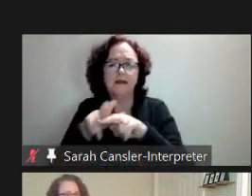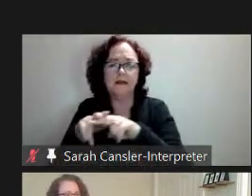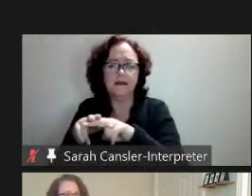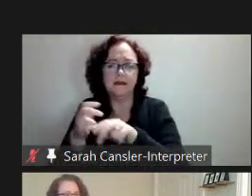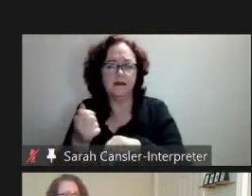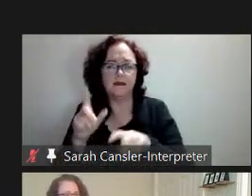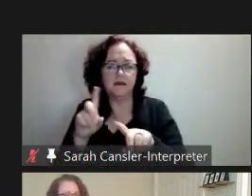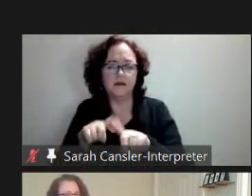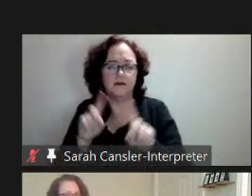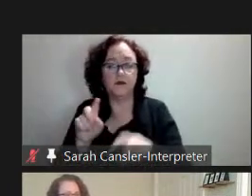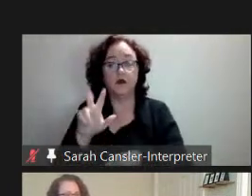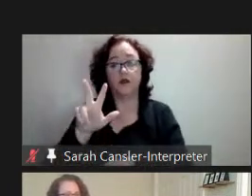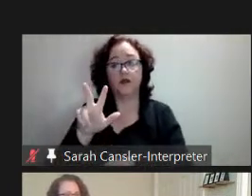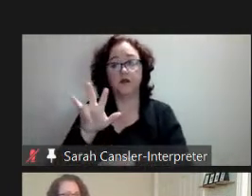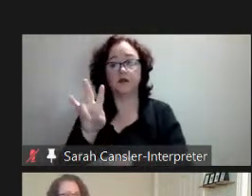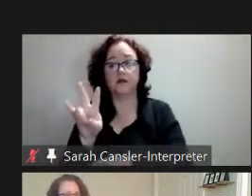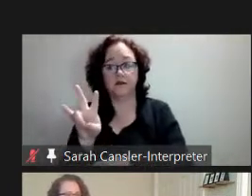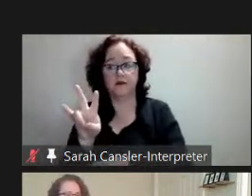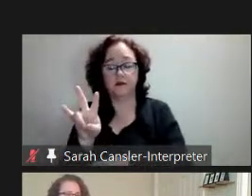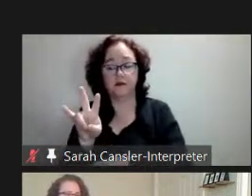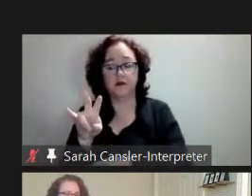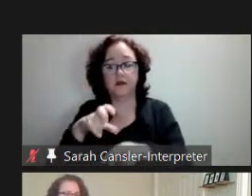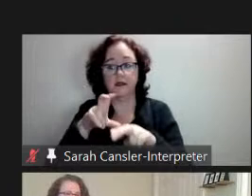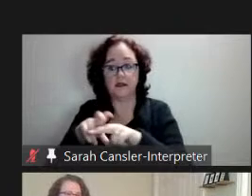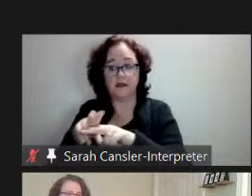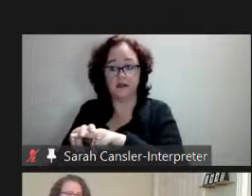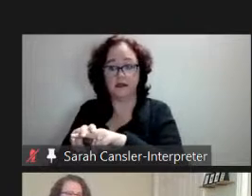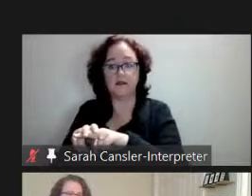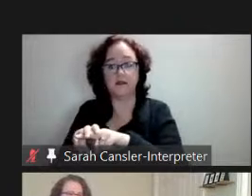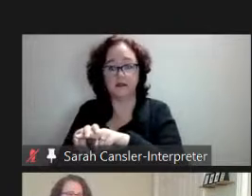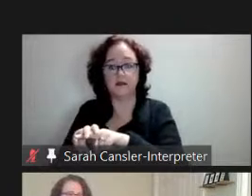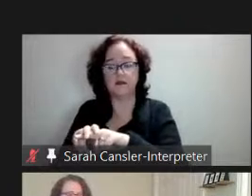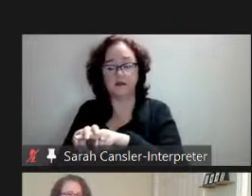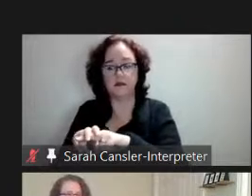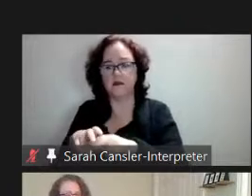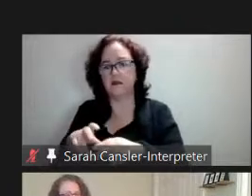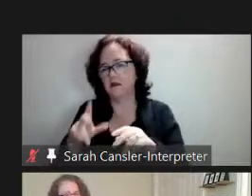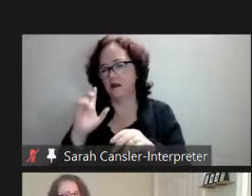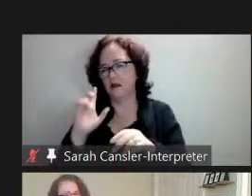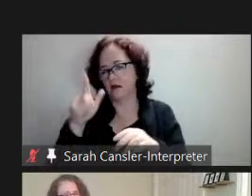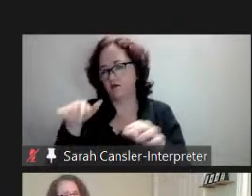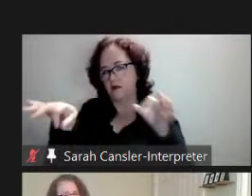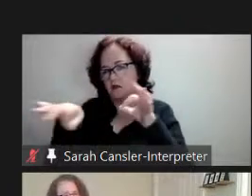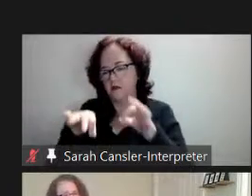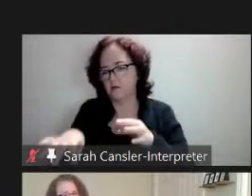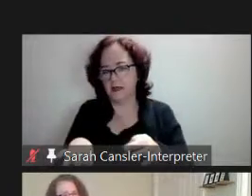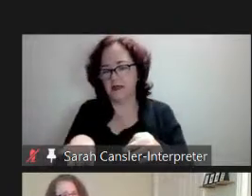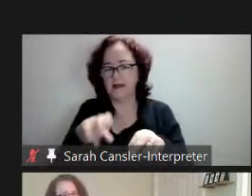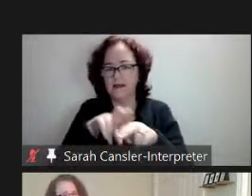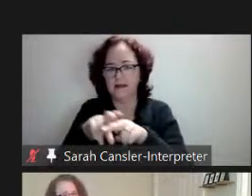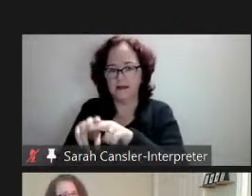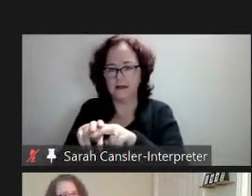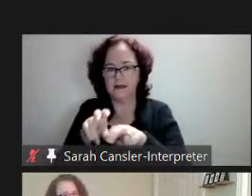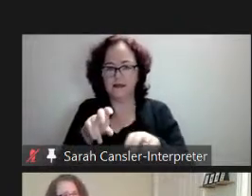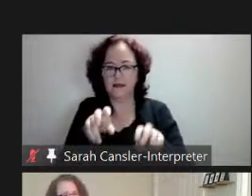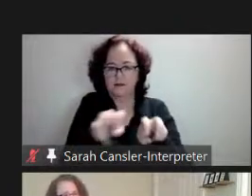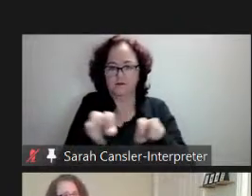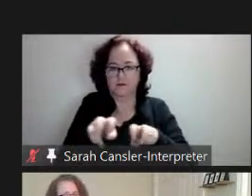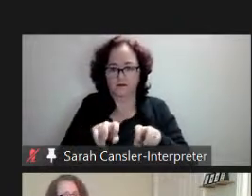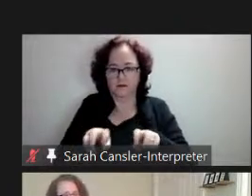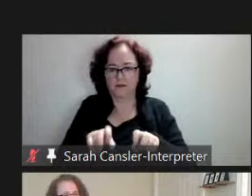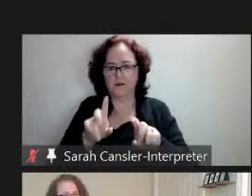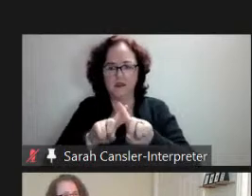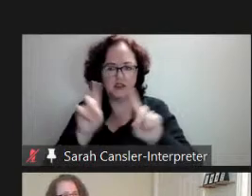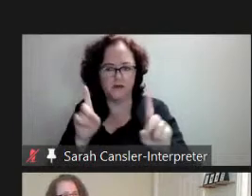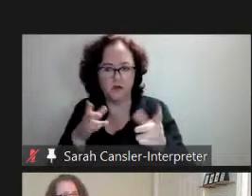37 seats. Different seat layout I could talk about a little bit later. We also added